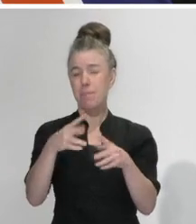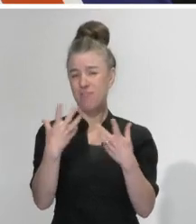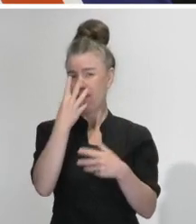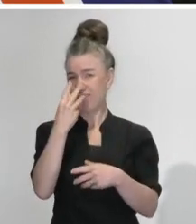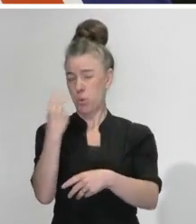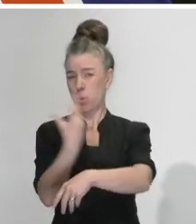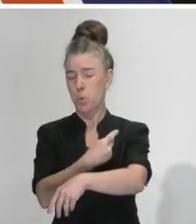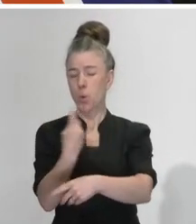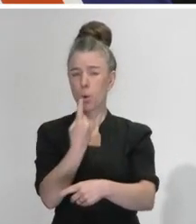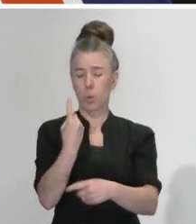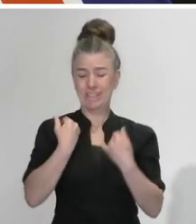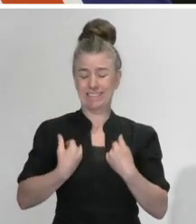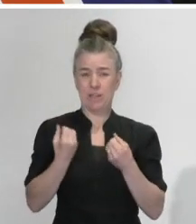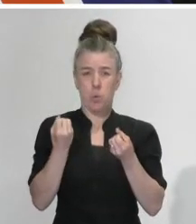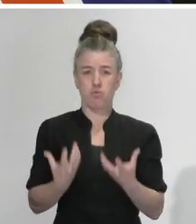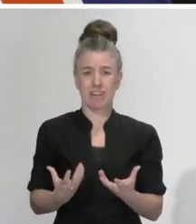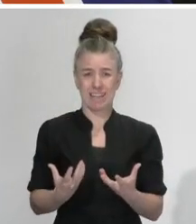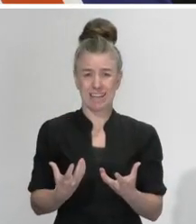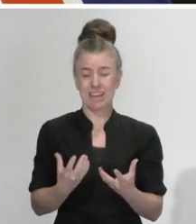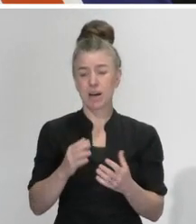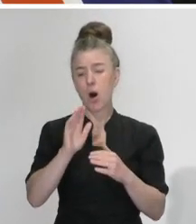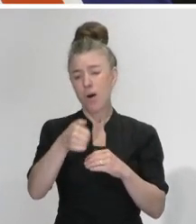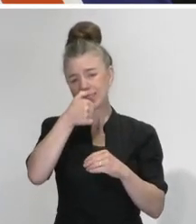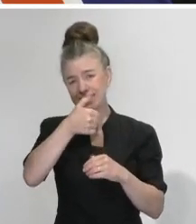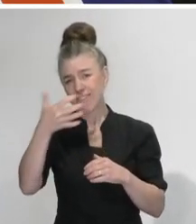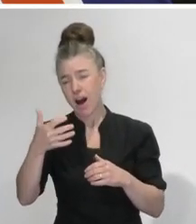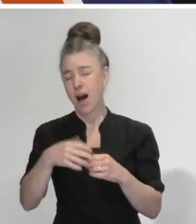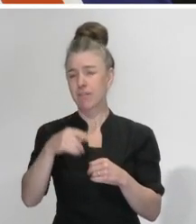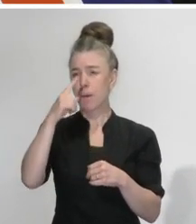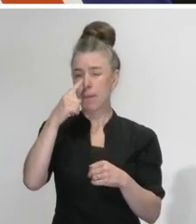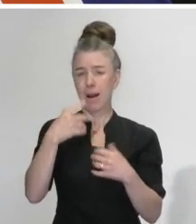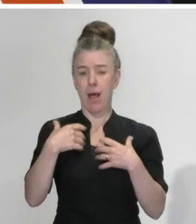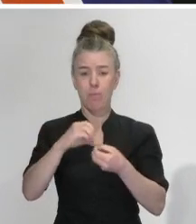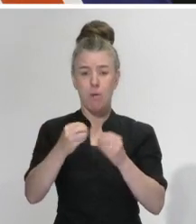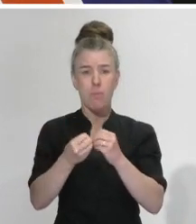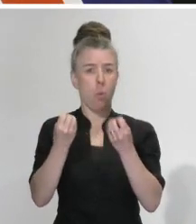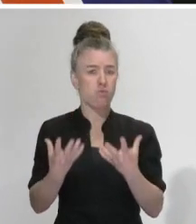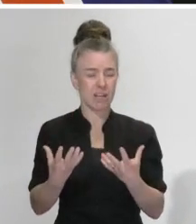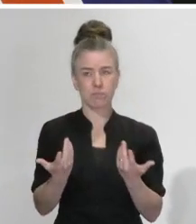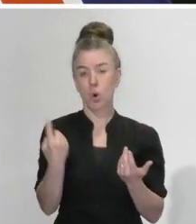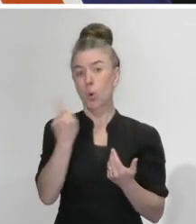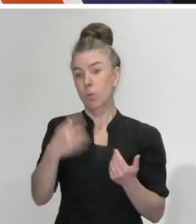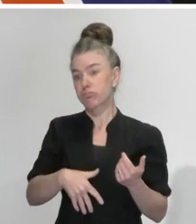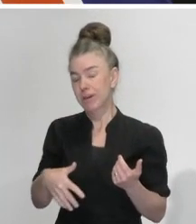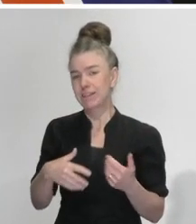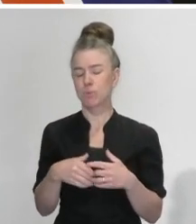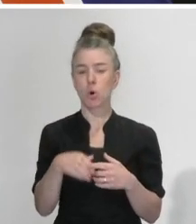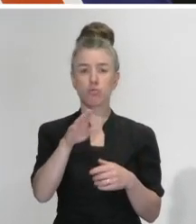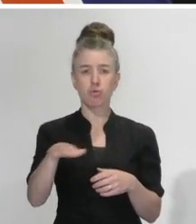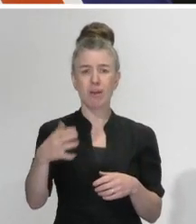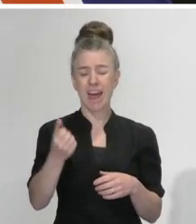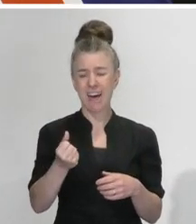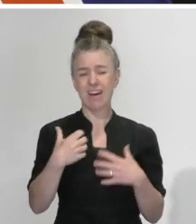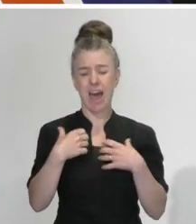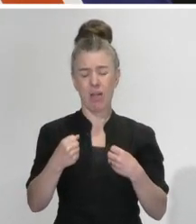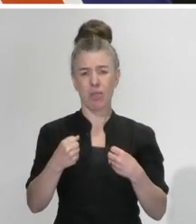needs priority groups, the ones that are publicly funded, over 65s, people with pre-existing conditions, pregnant women, and children who have got